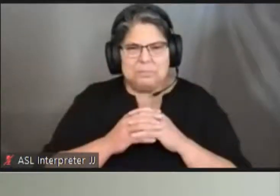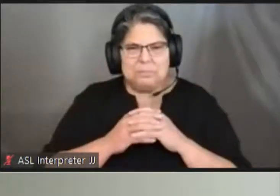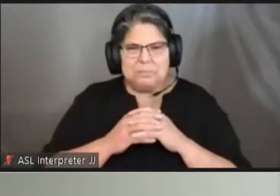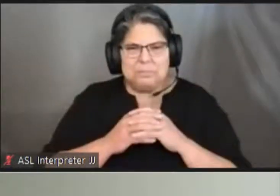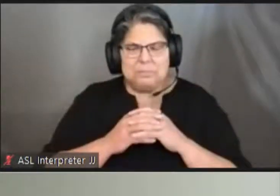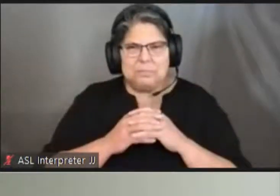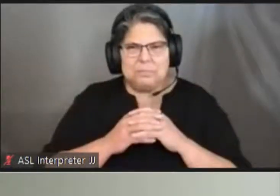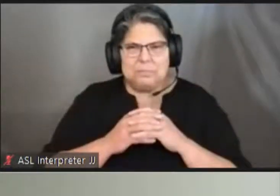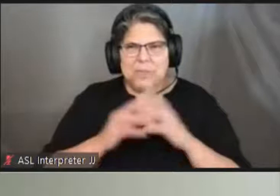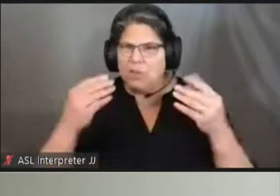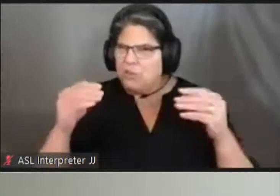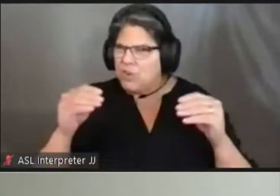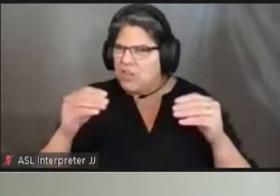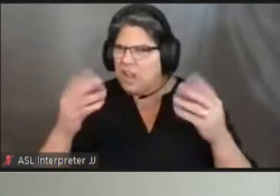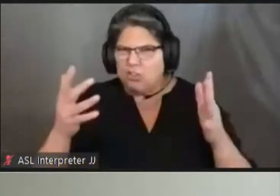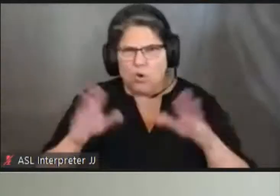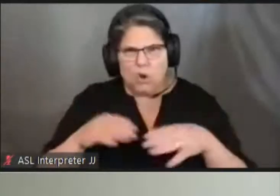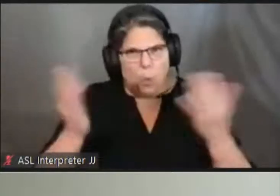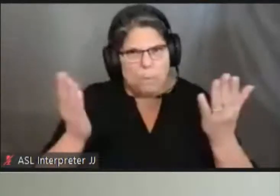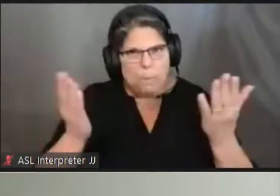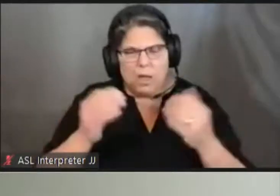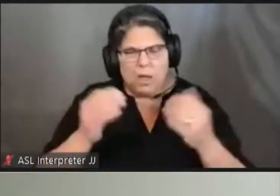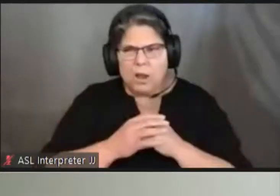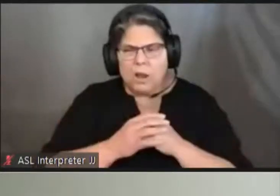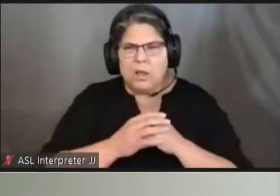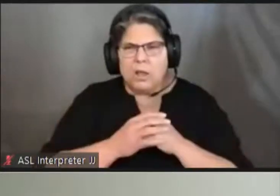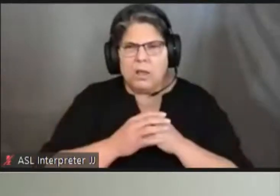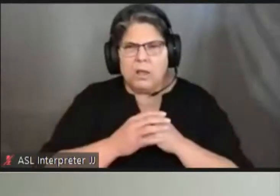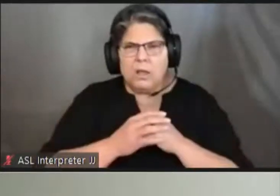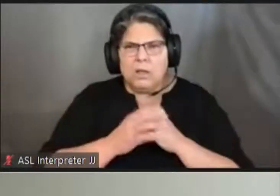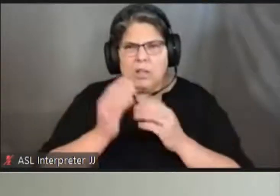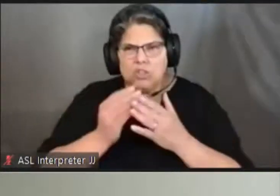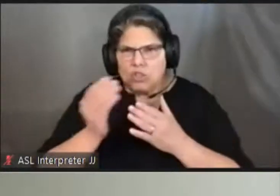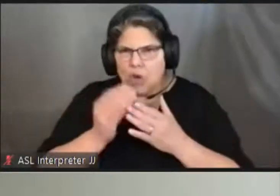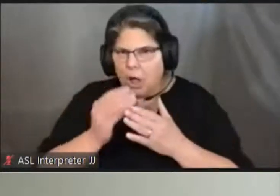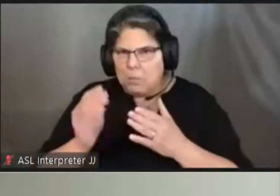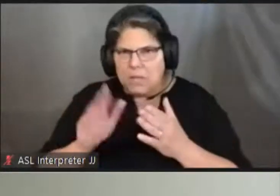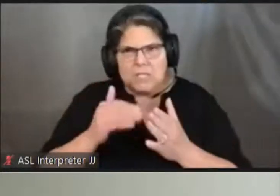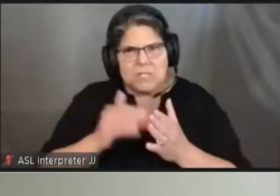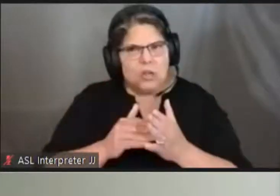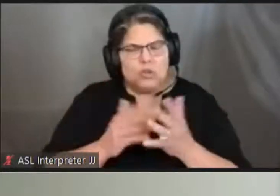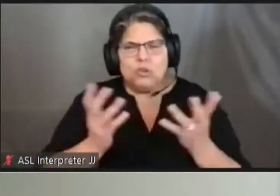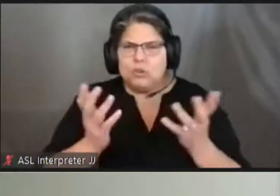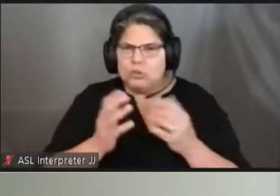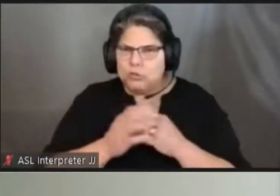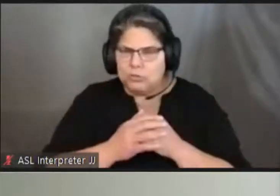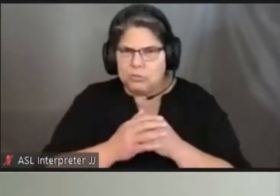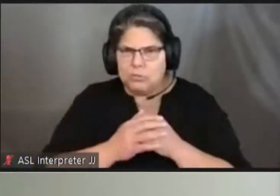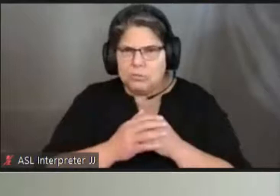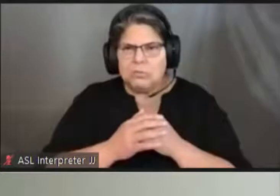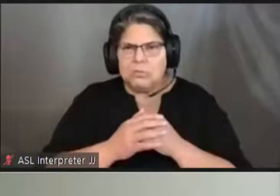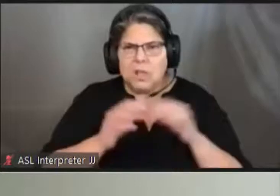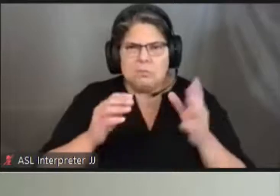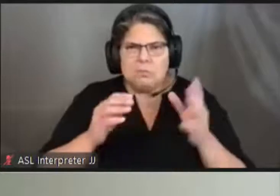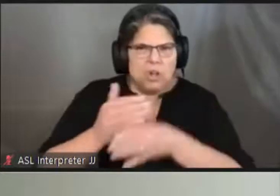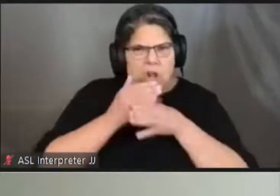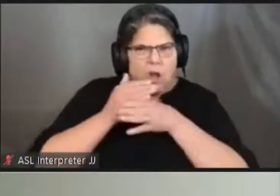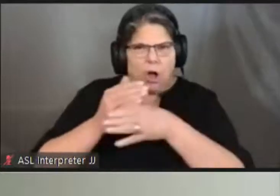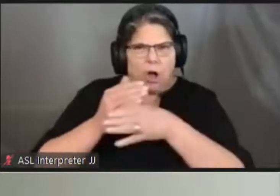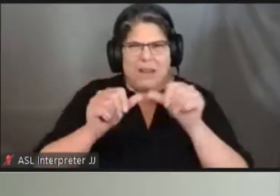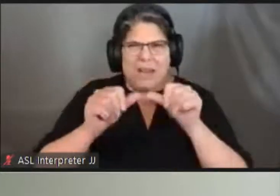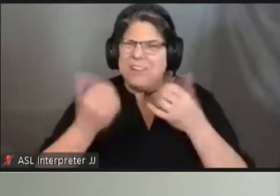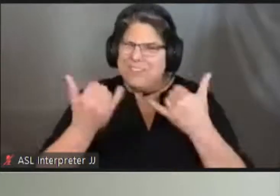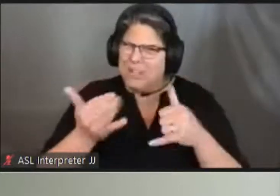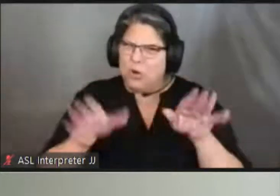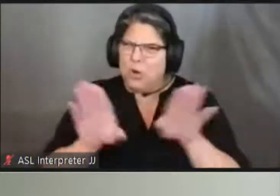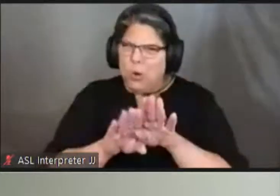Retail is already open. Shopping centers, common areas will still be closed, but